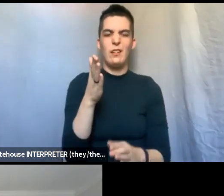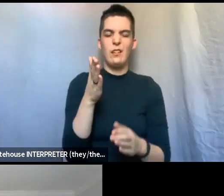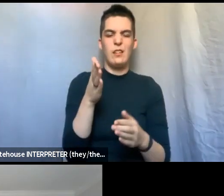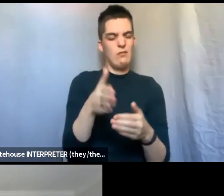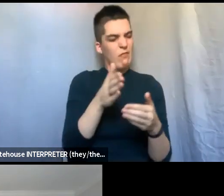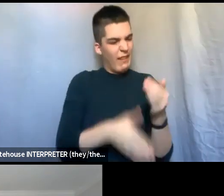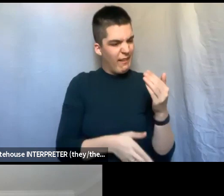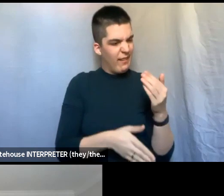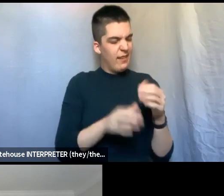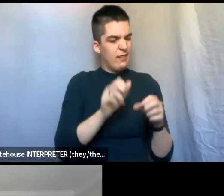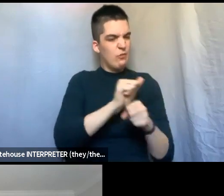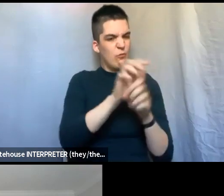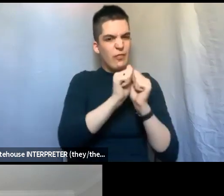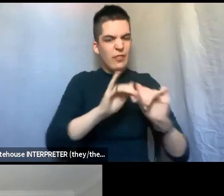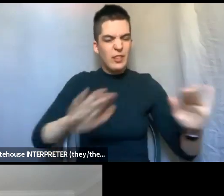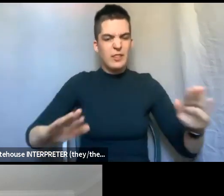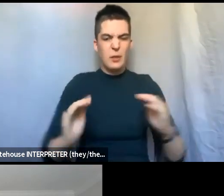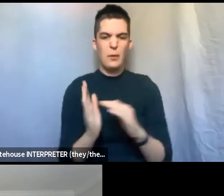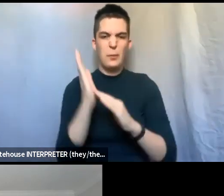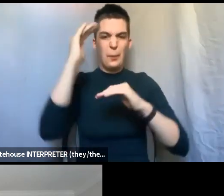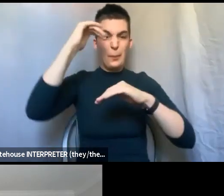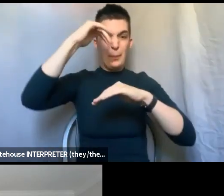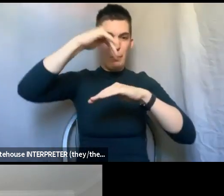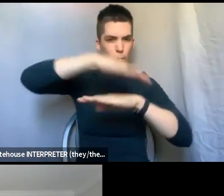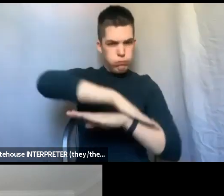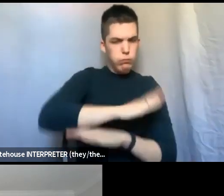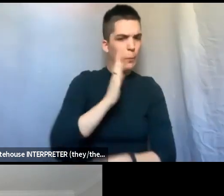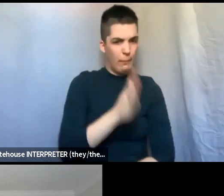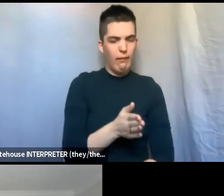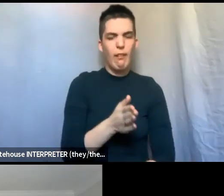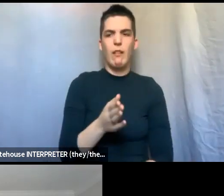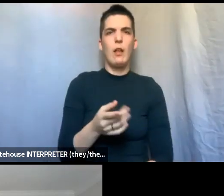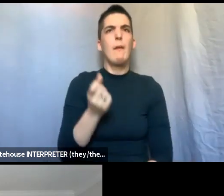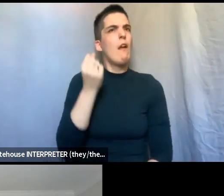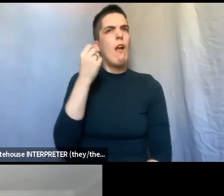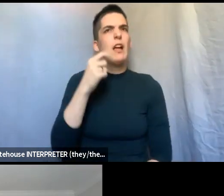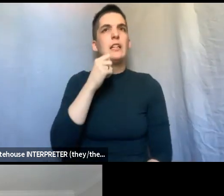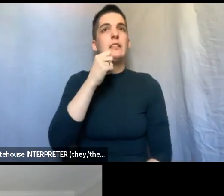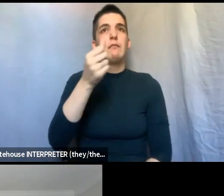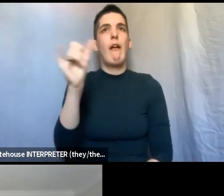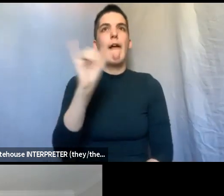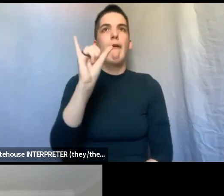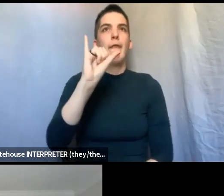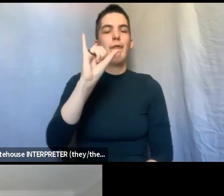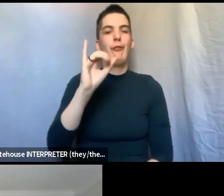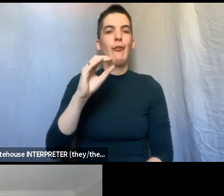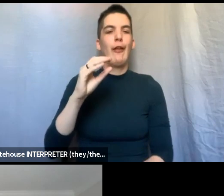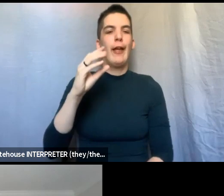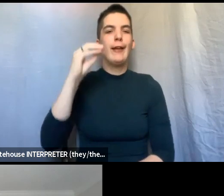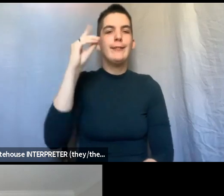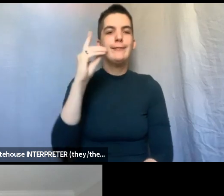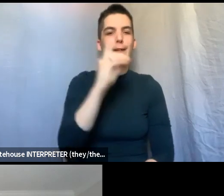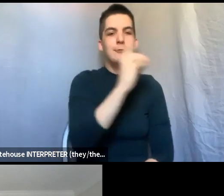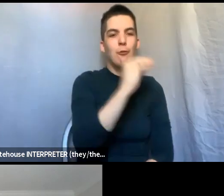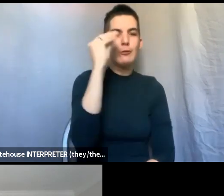This is not a giant meteor heading towards the Earth. For God's sake, this is a